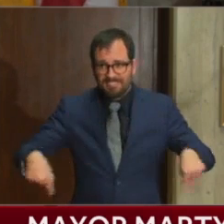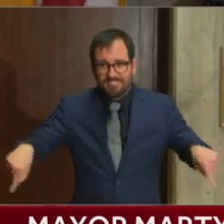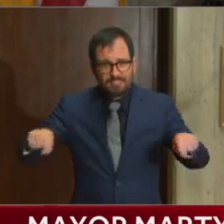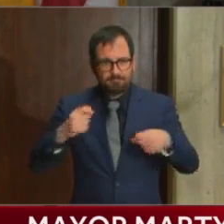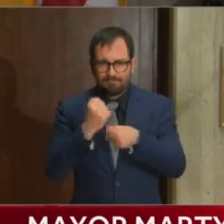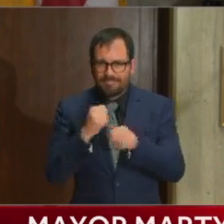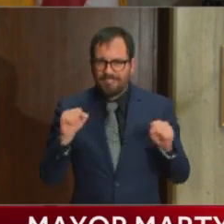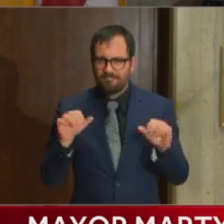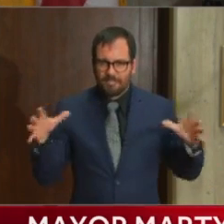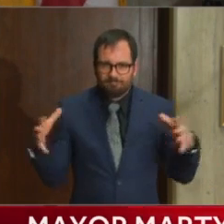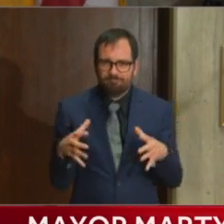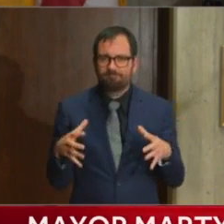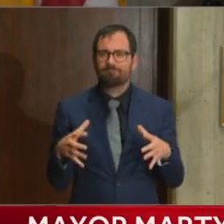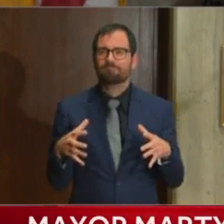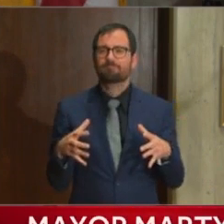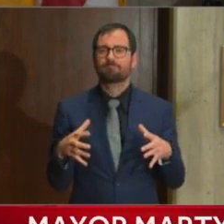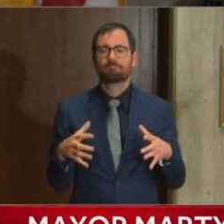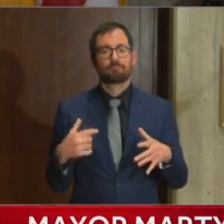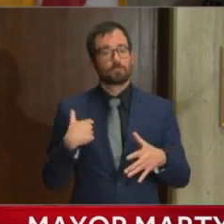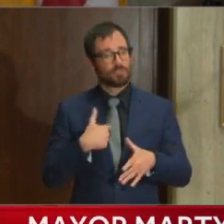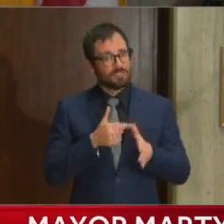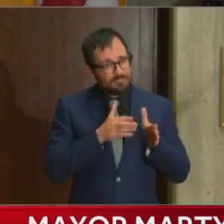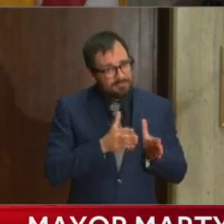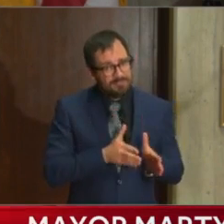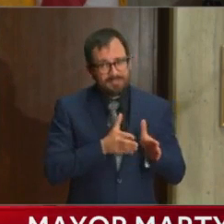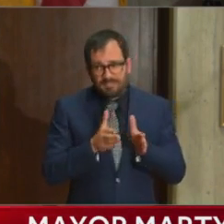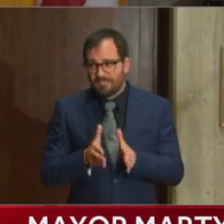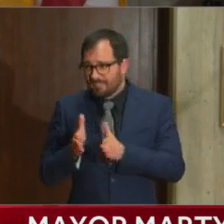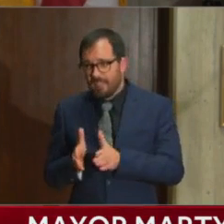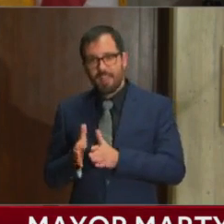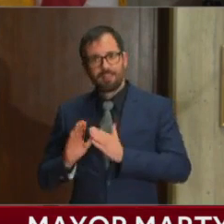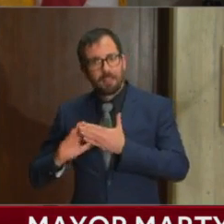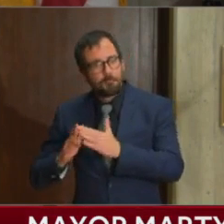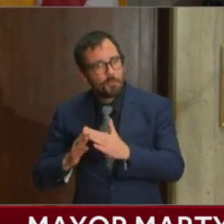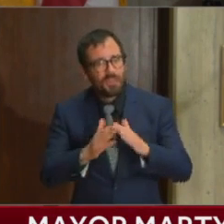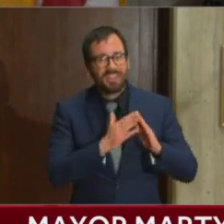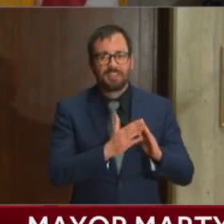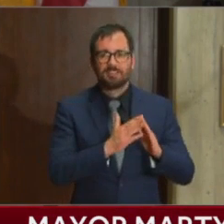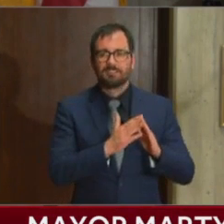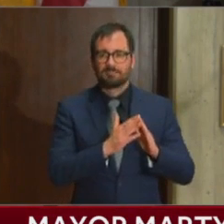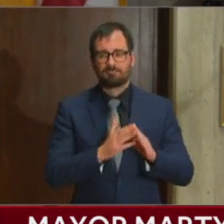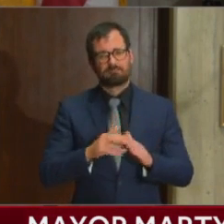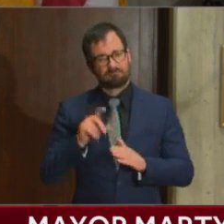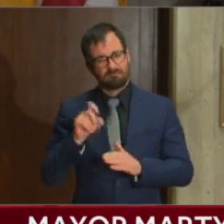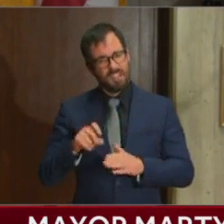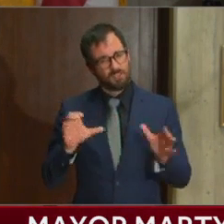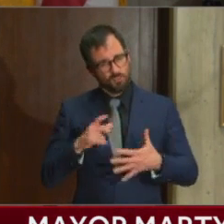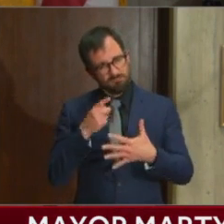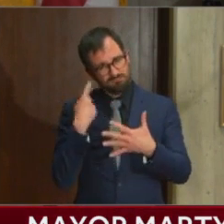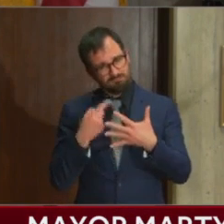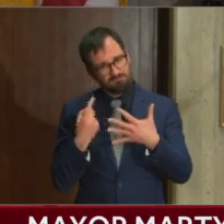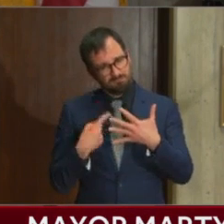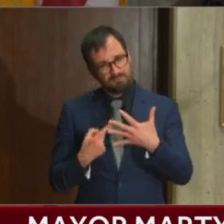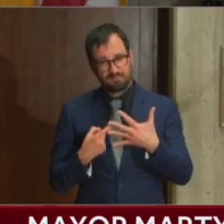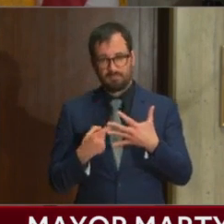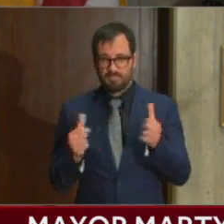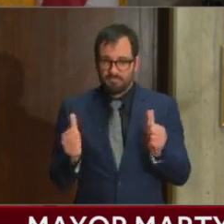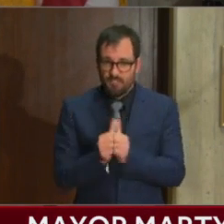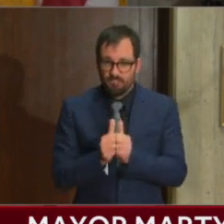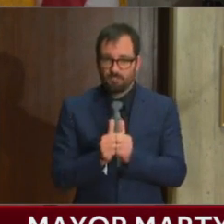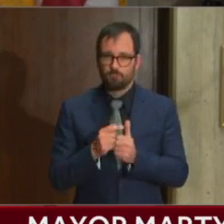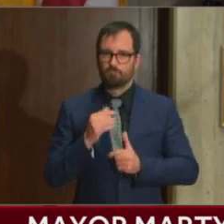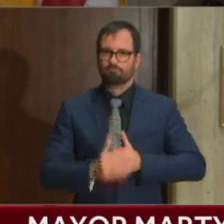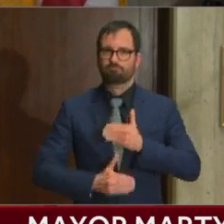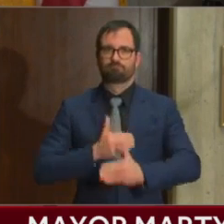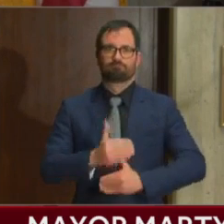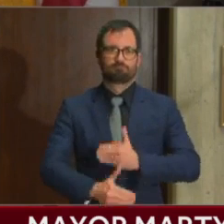forward. Make no mistake, this is a serious situation, but we are blessed in Boston with some of the world's brightest minds in